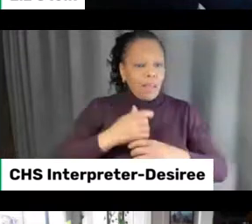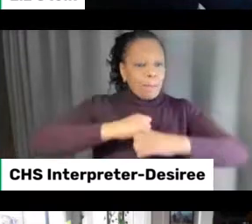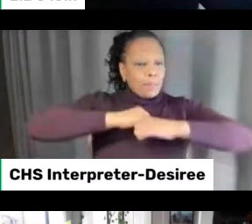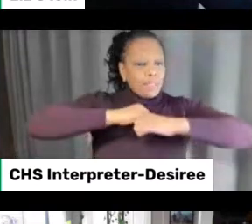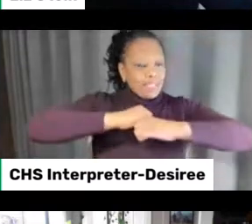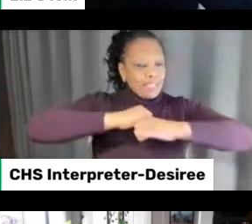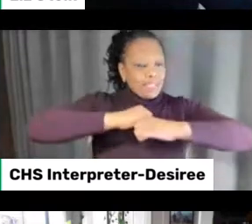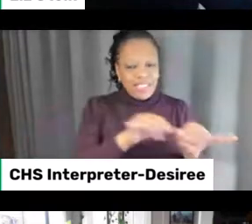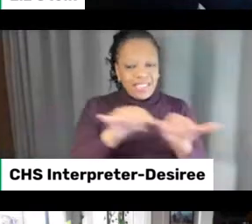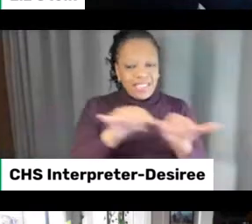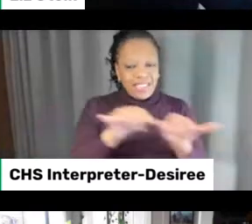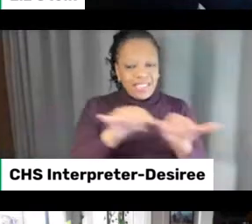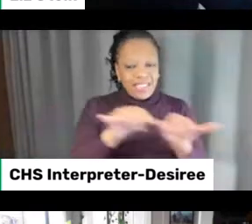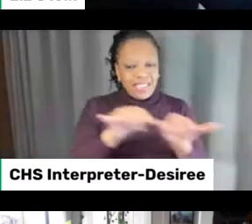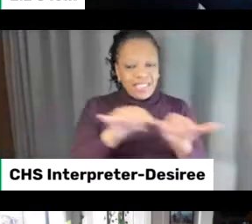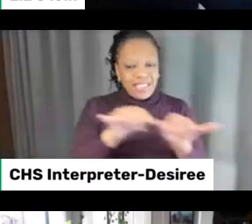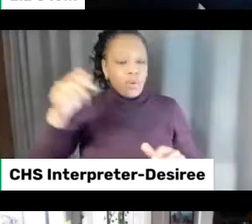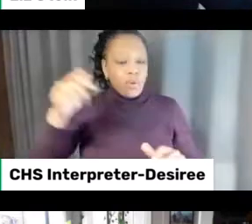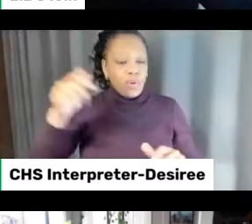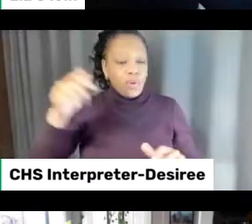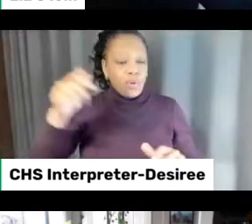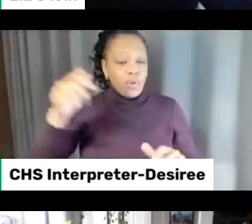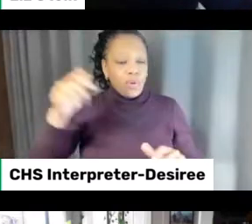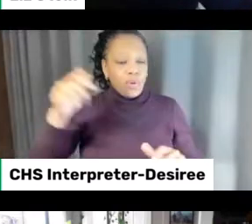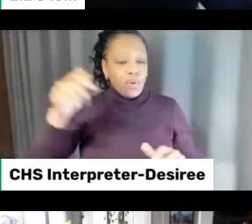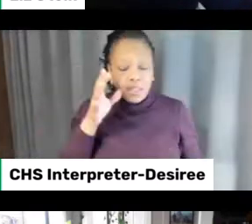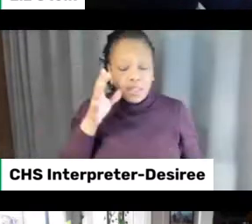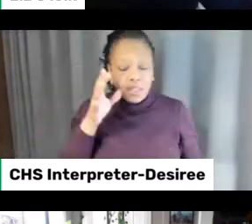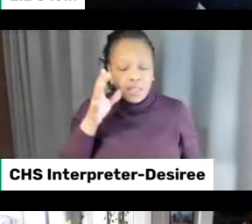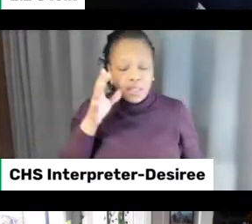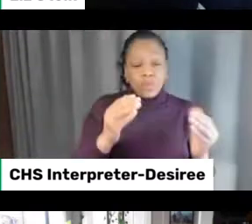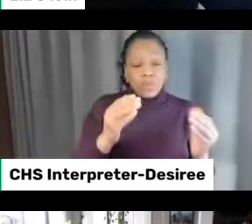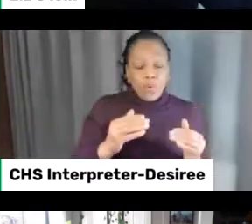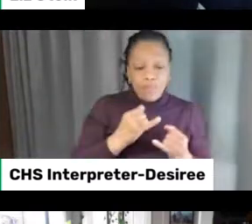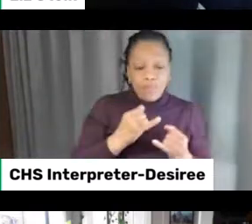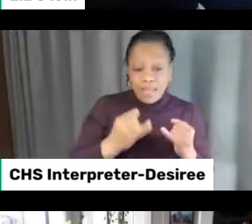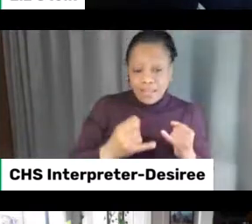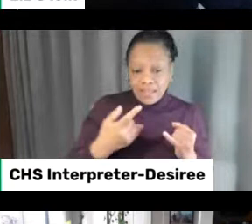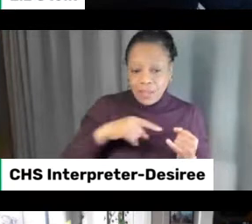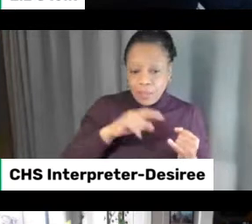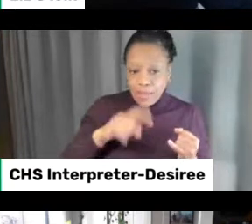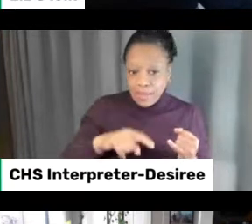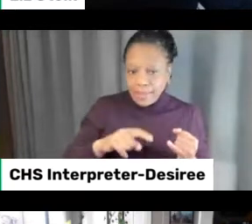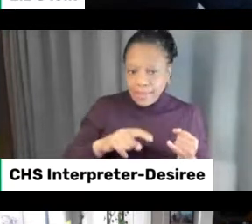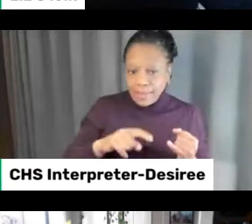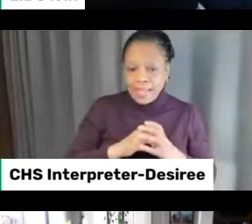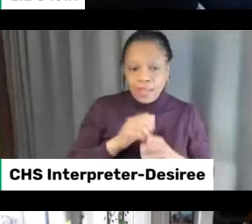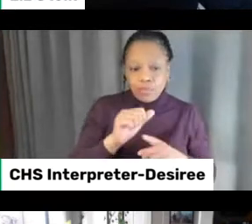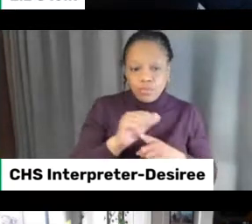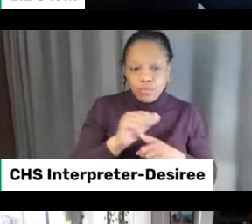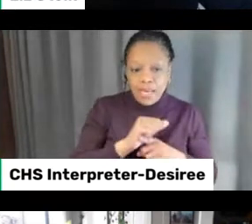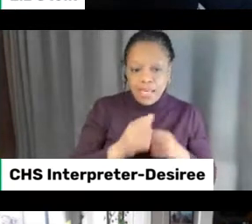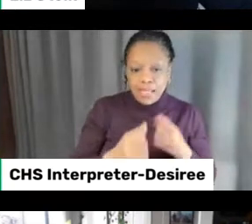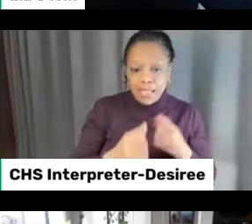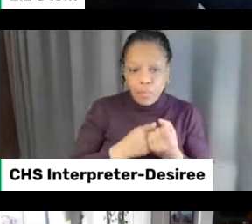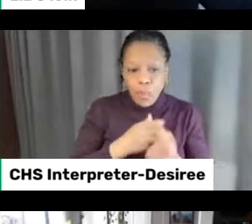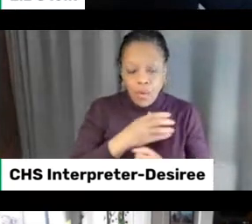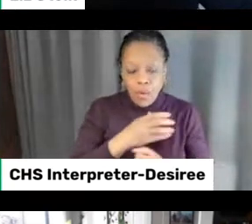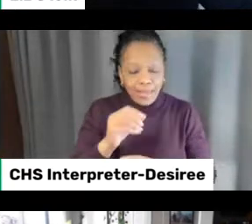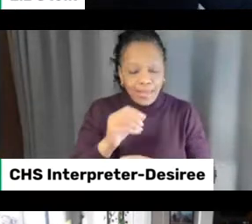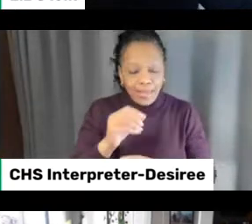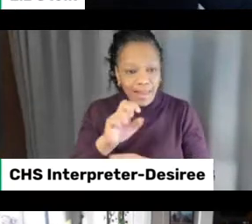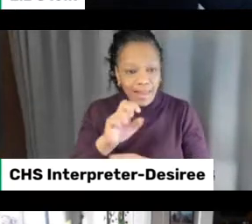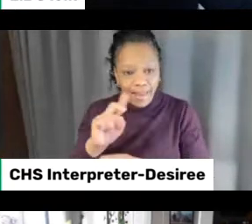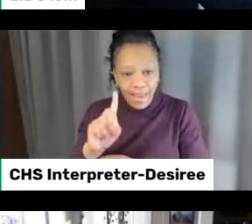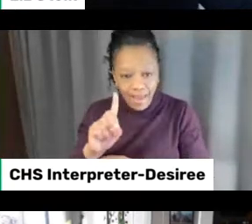grow commodities can enjoy. And finally, among our top priorities are training support and land access for beginning